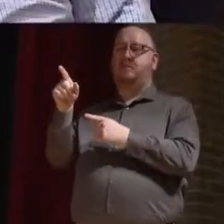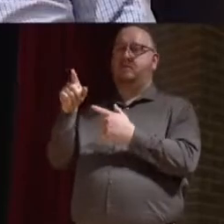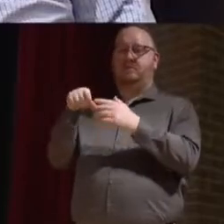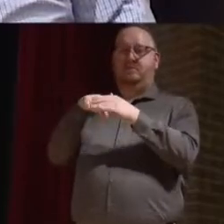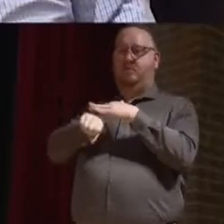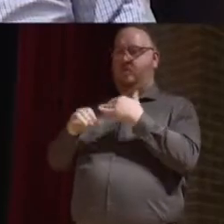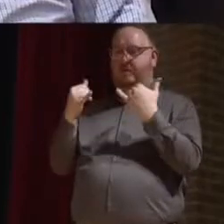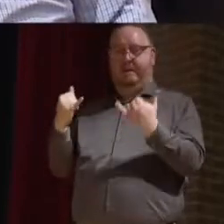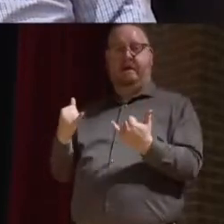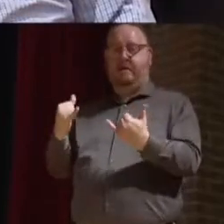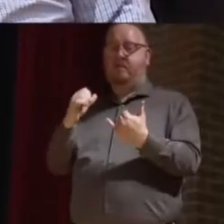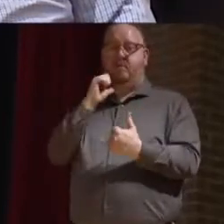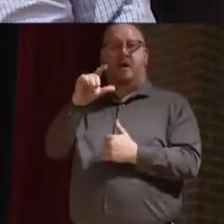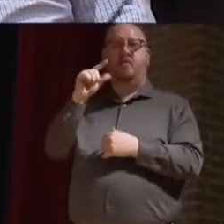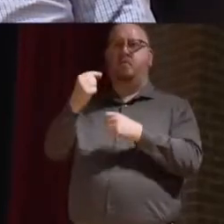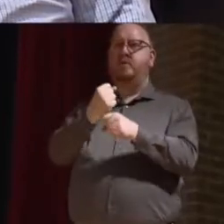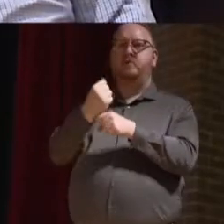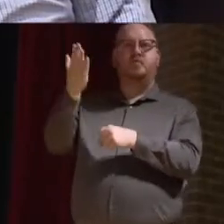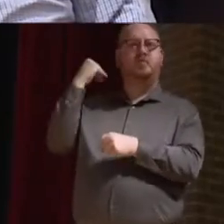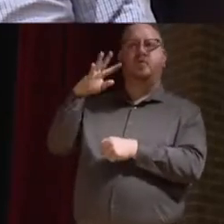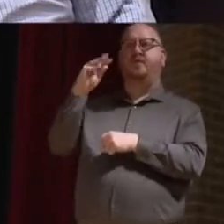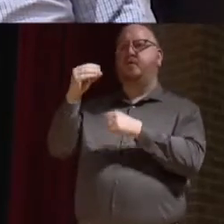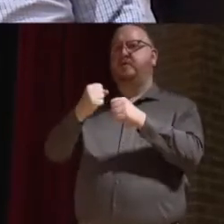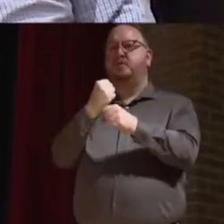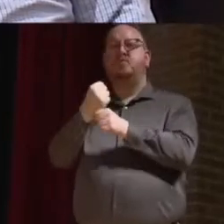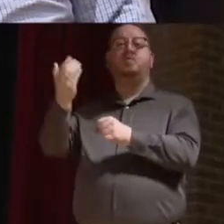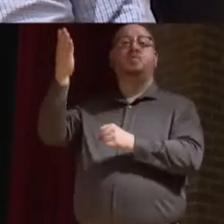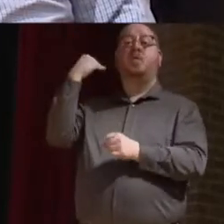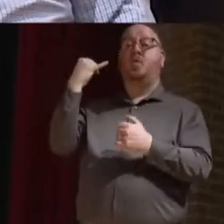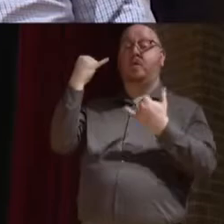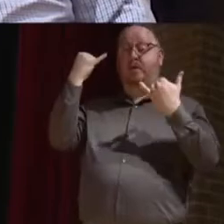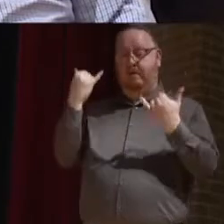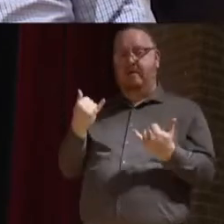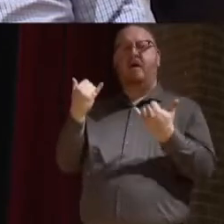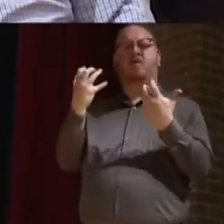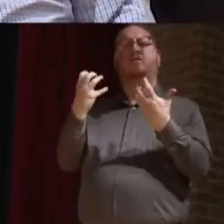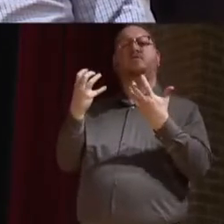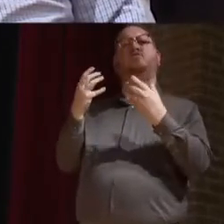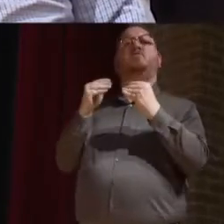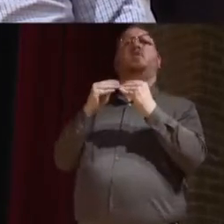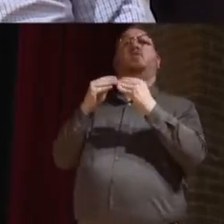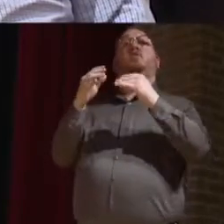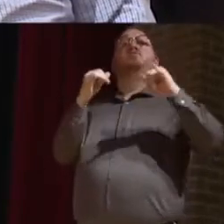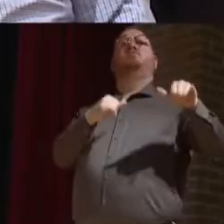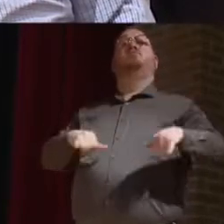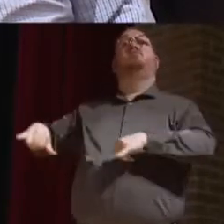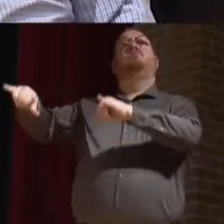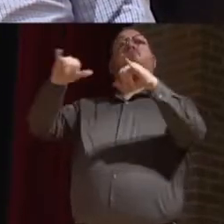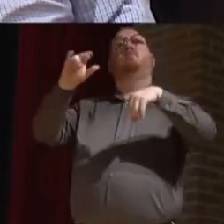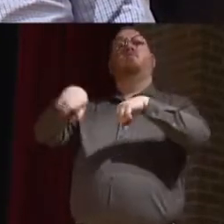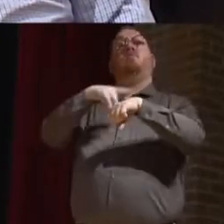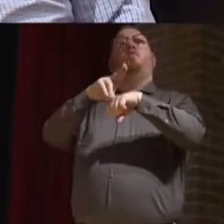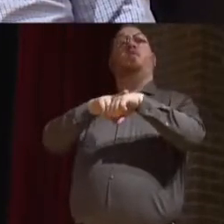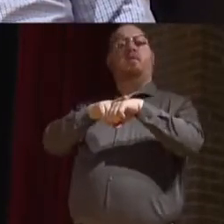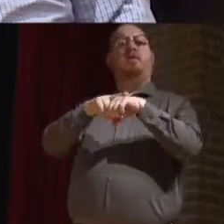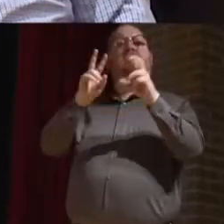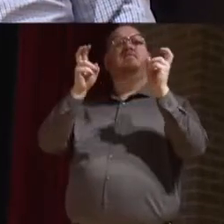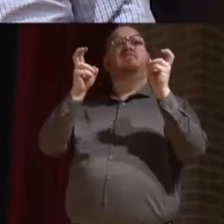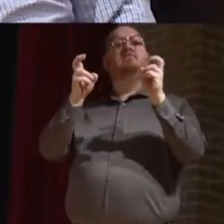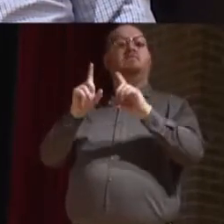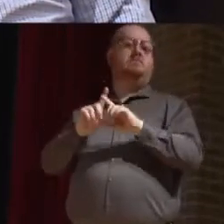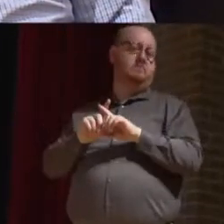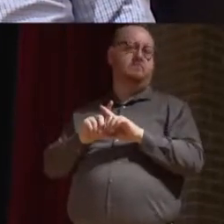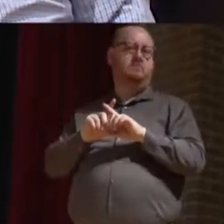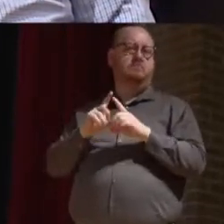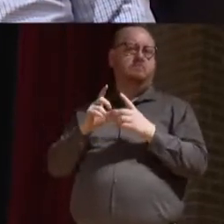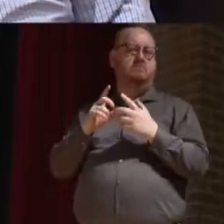ago, 40 years ago, and how we are doing more to just normalize everybody is different. And I thought of Links, and that's such a